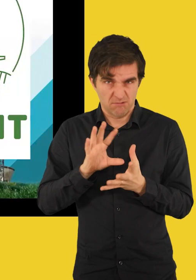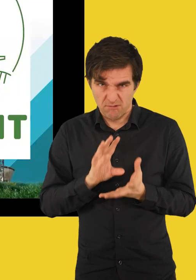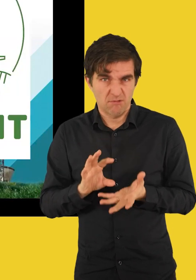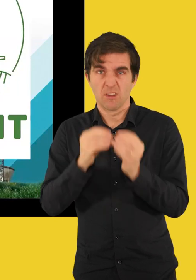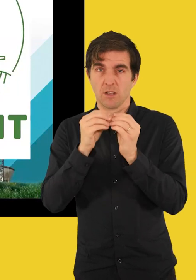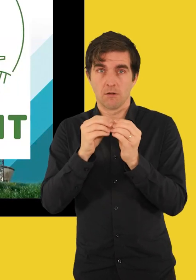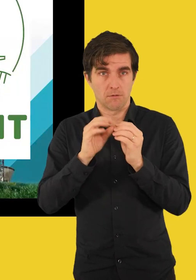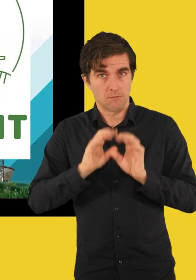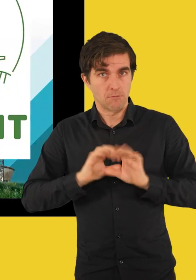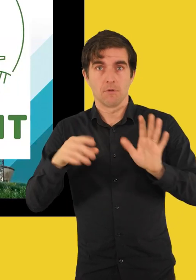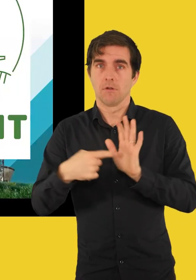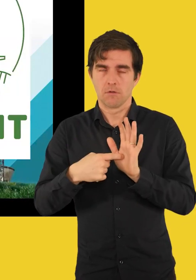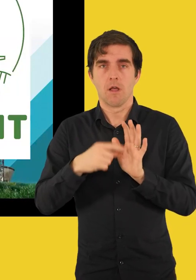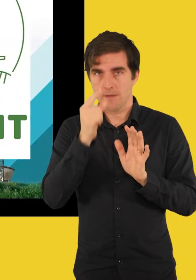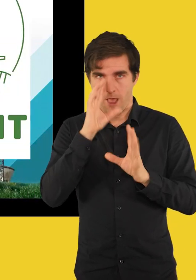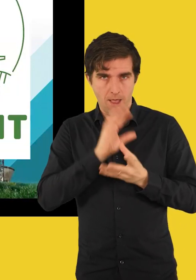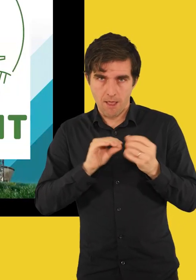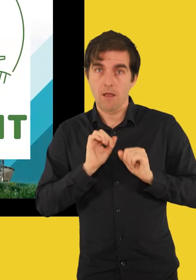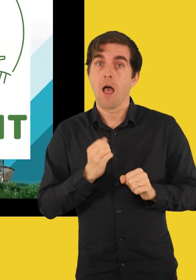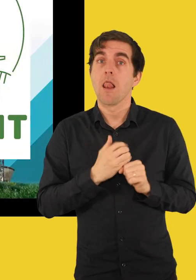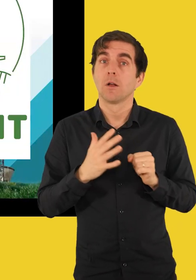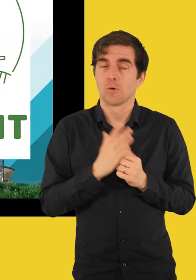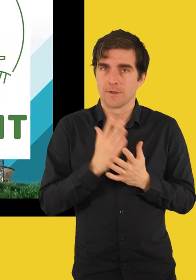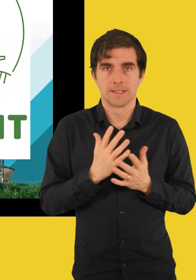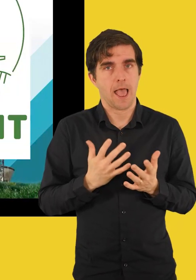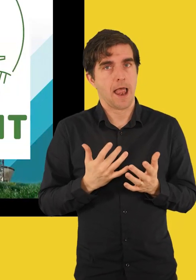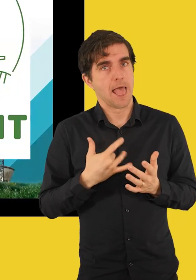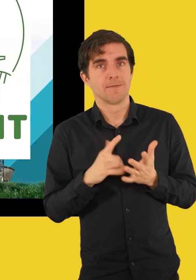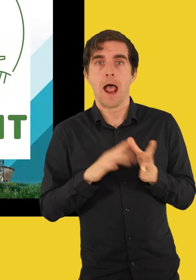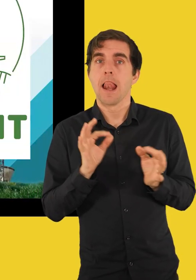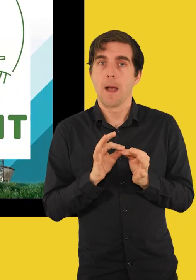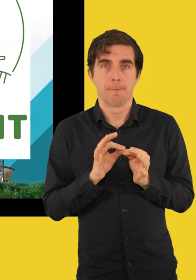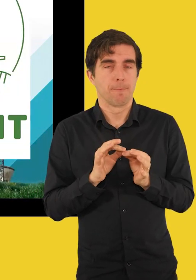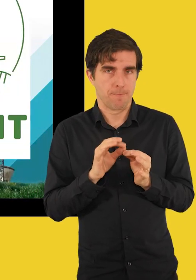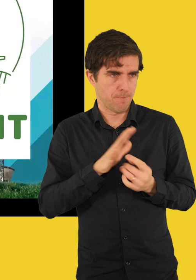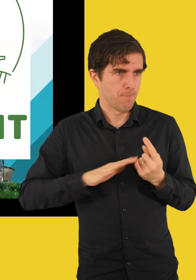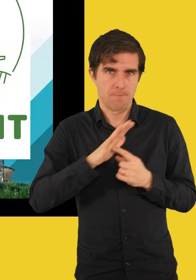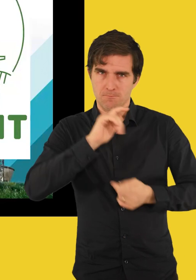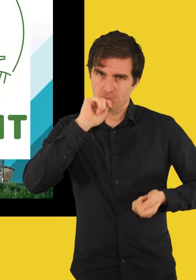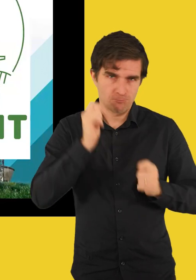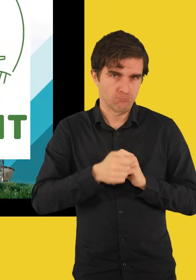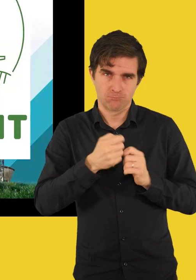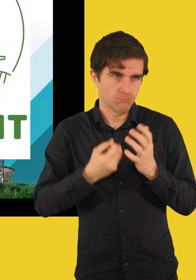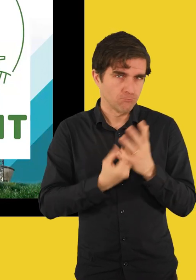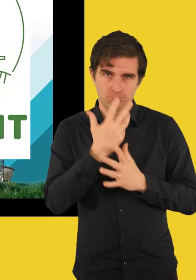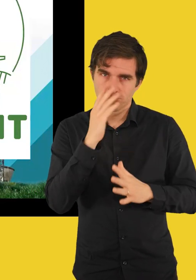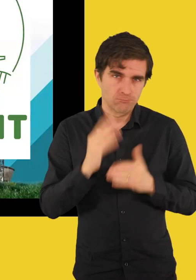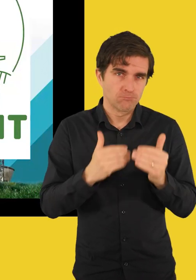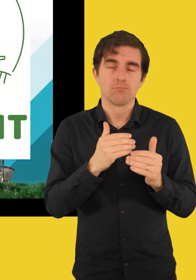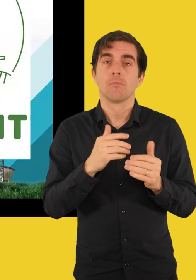the acronym breaks down to there, which is Glasgow as a living lab accelerating novel